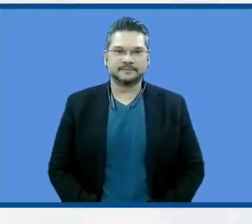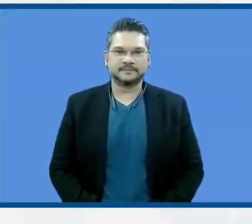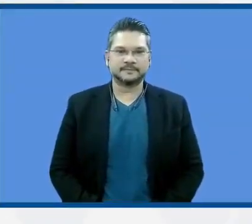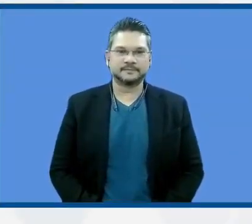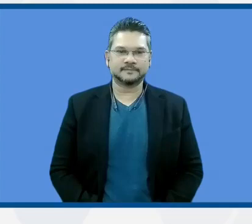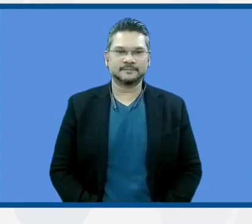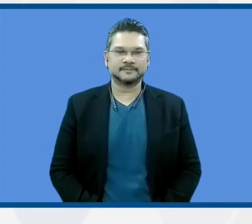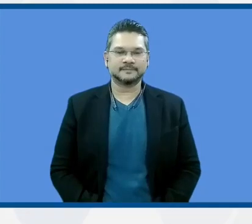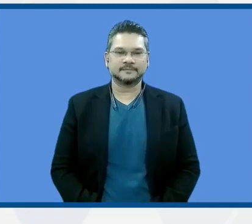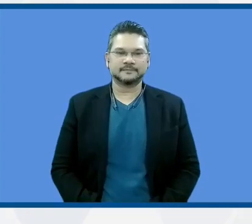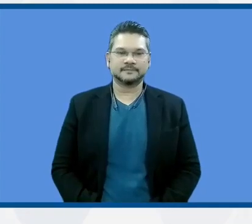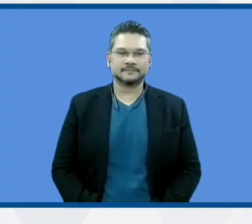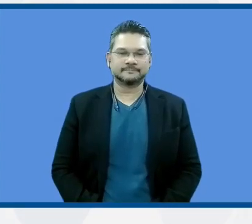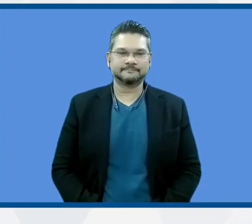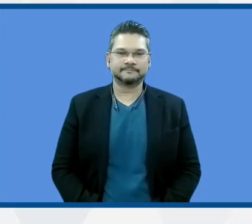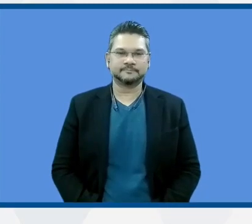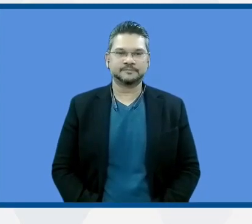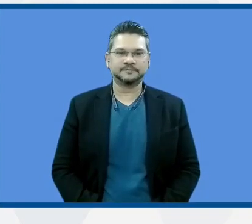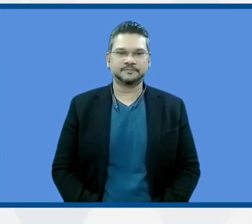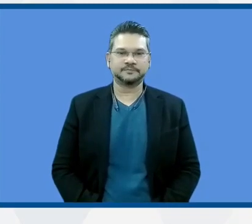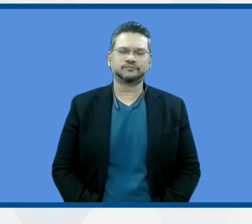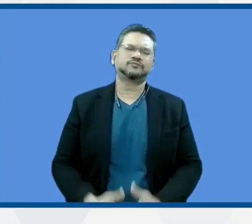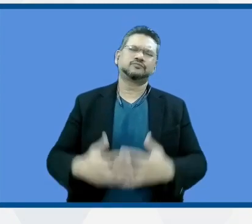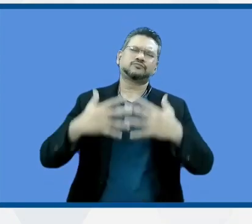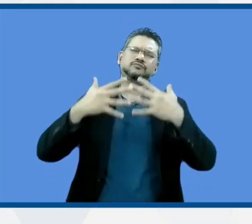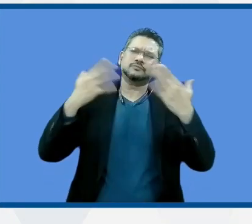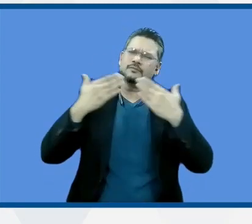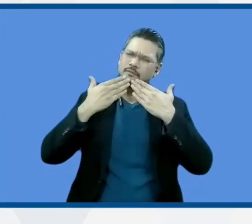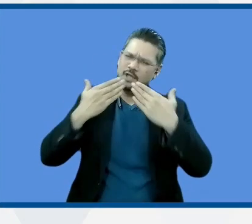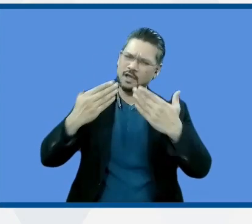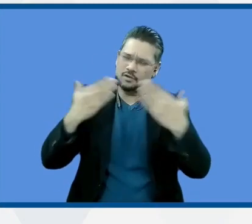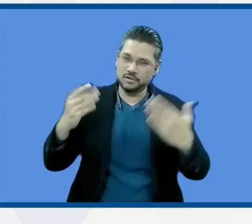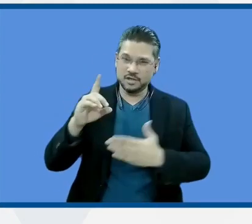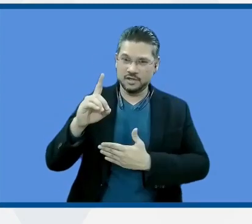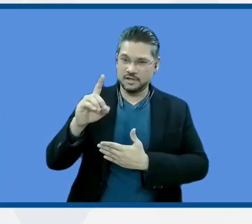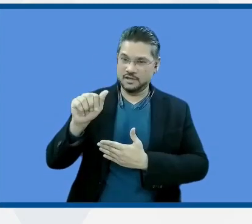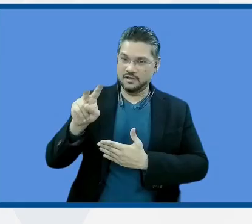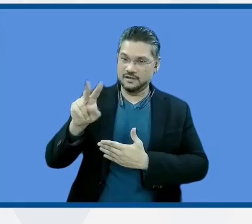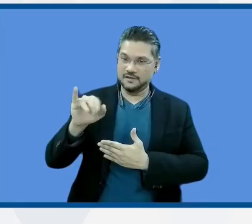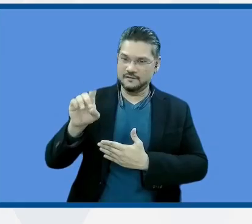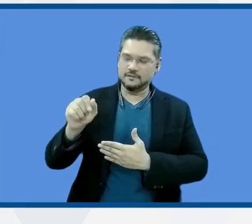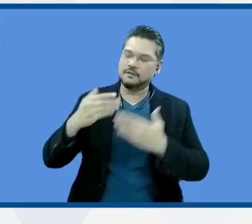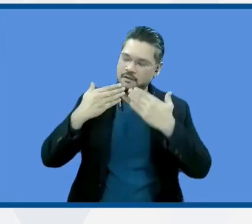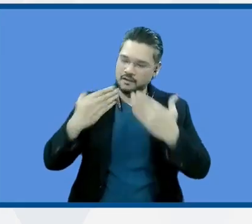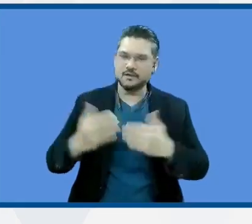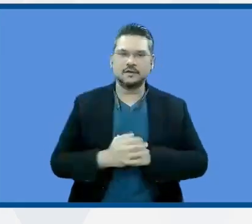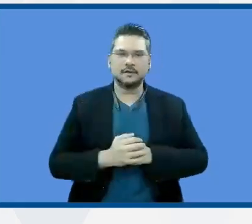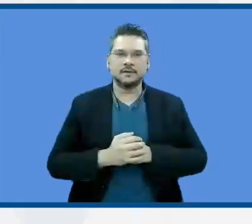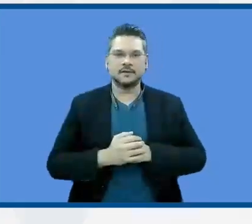Muchas gracias, David. Thank you very much, David. Mrs. Vice President of